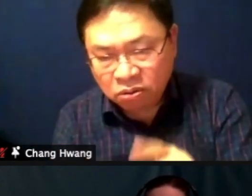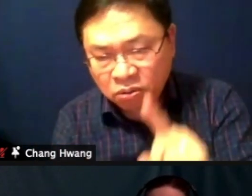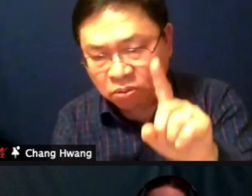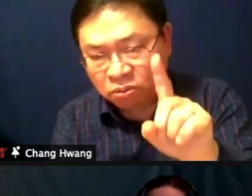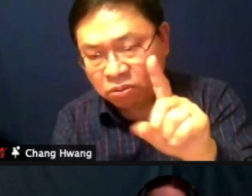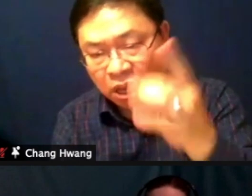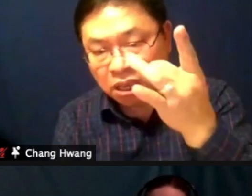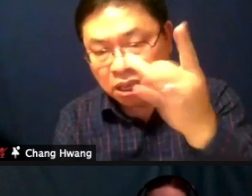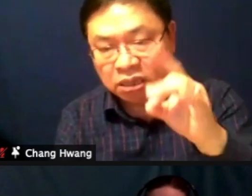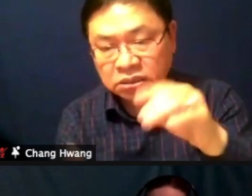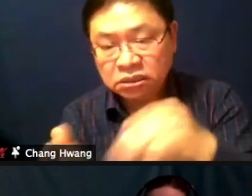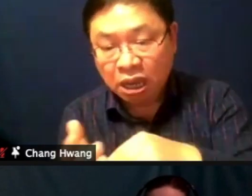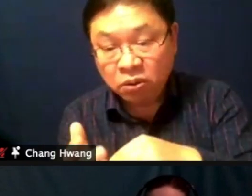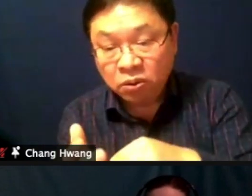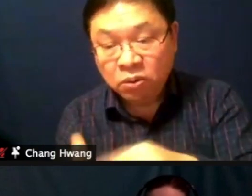18,000, is that right?